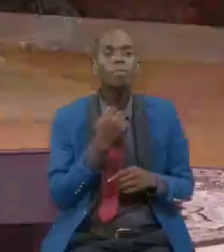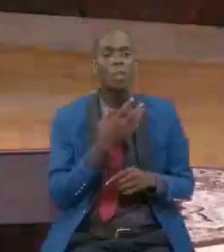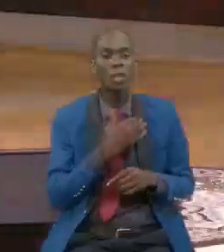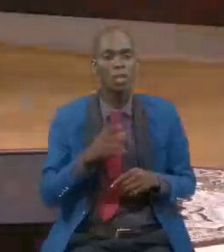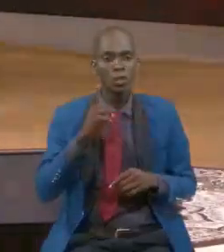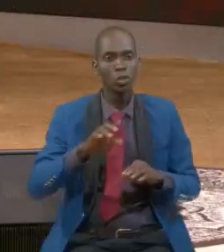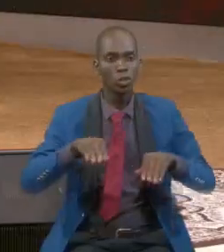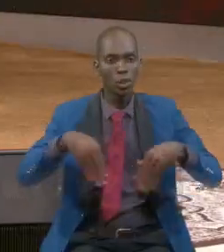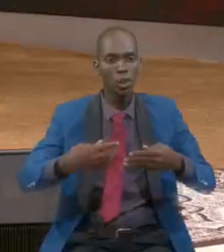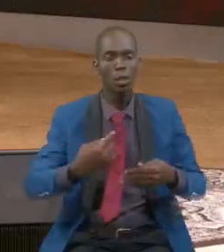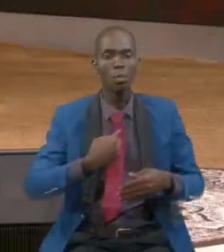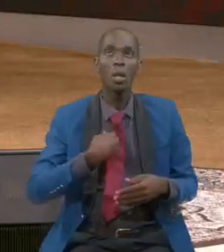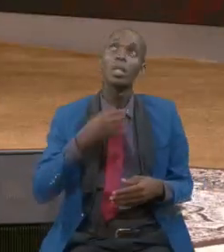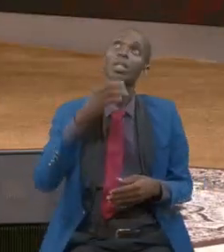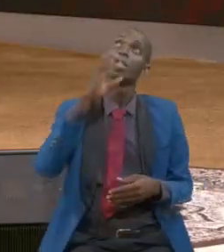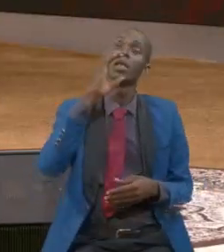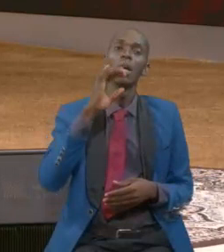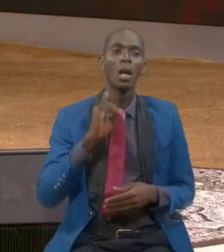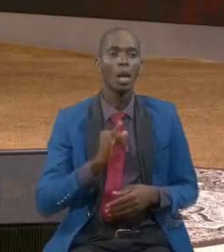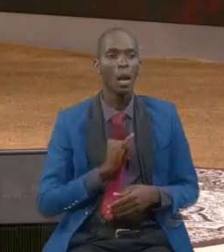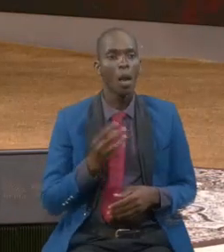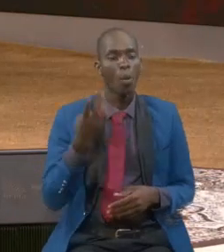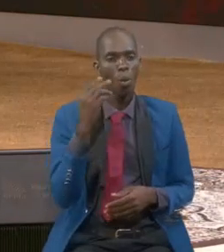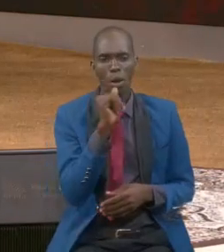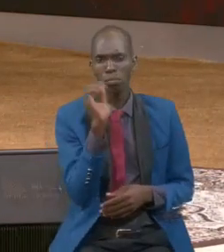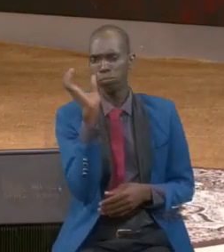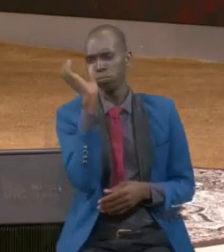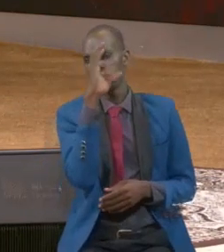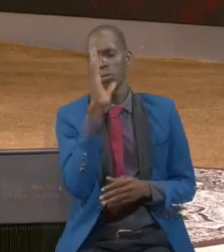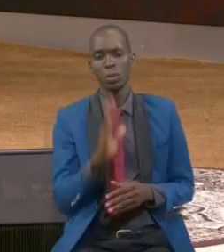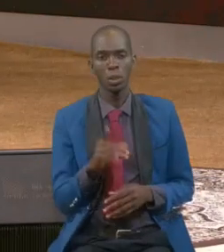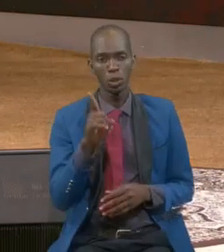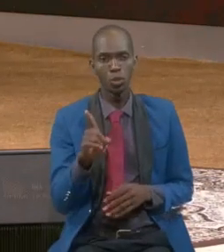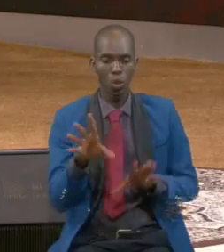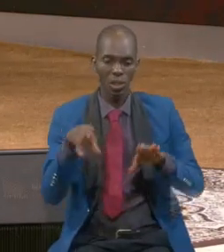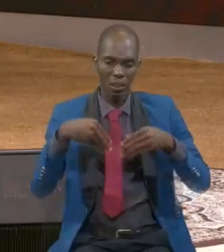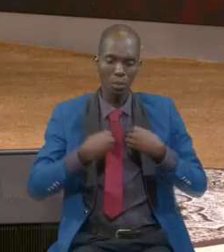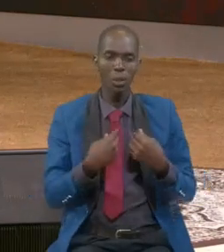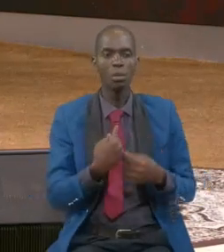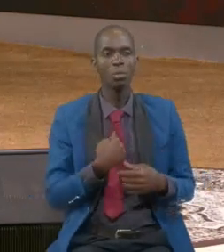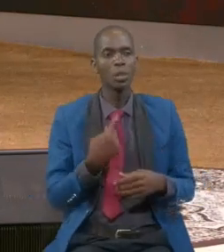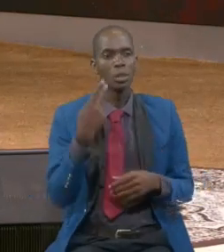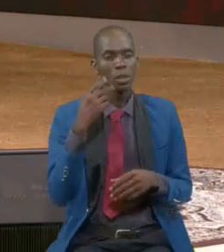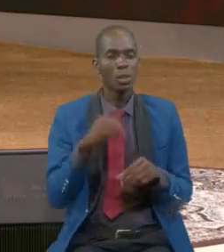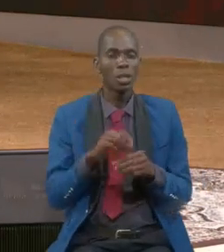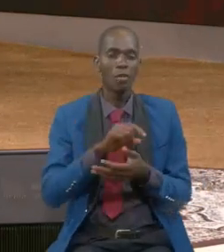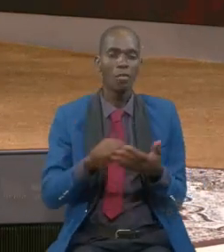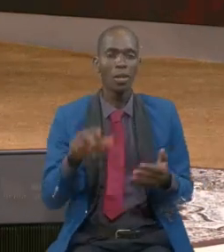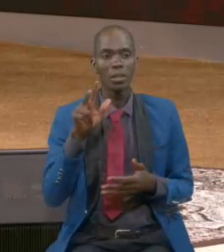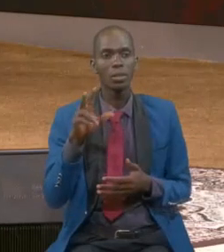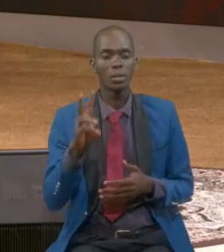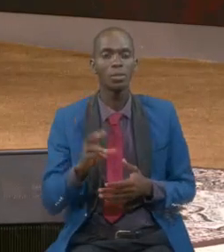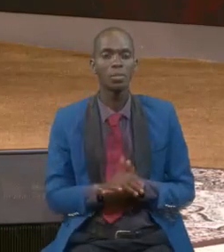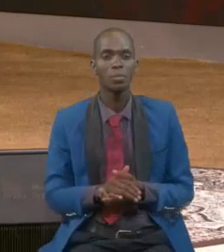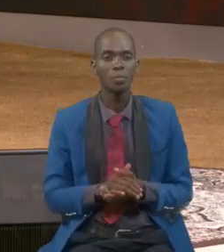me drink I was a stranger and he took me in look at verse 36 in